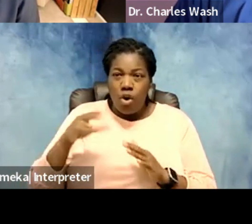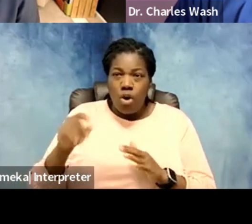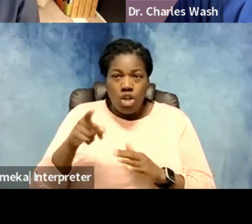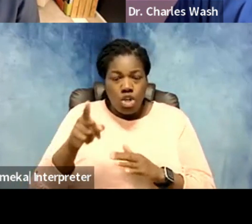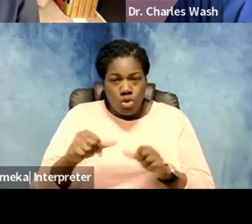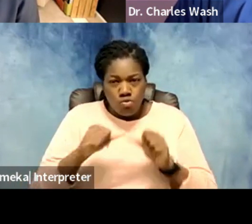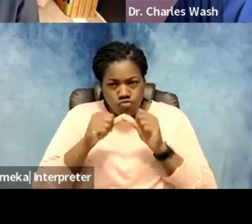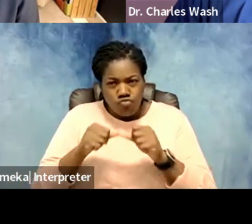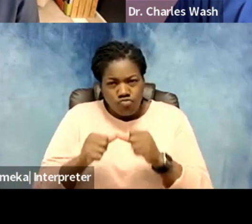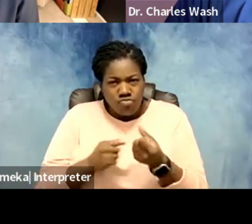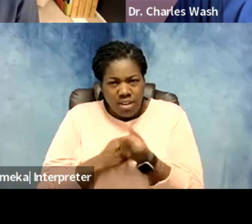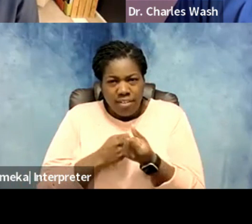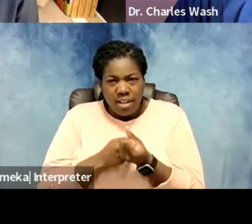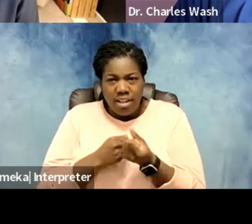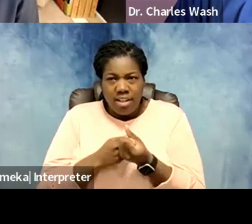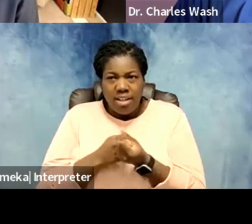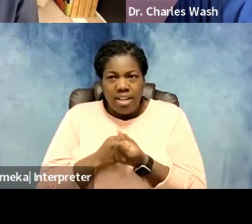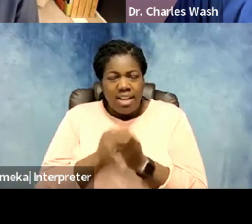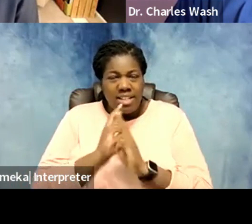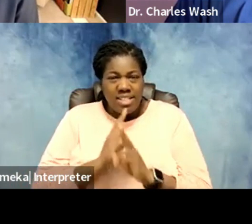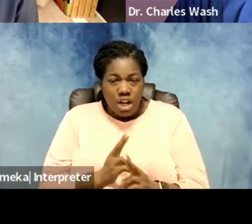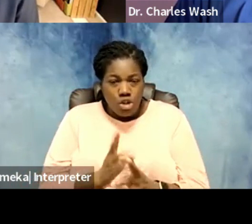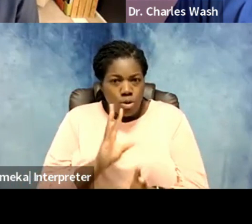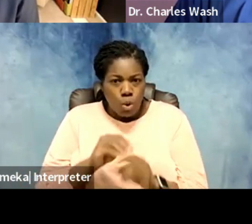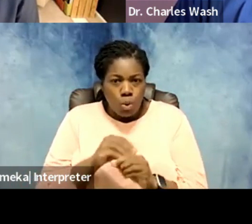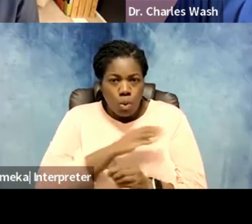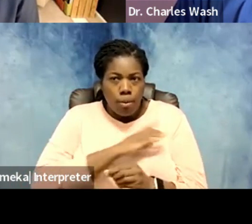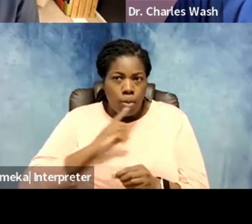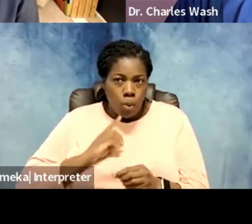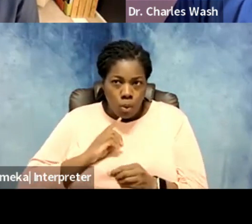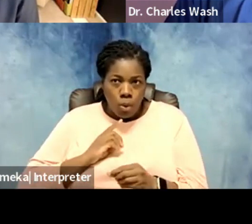advocate, and it's an honor to serve on the board